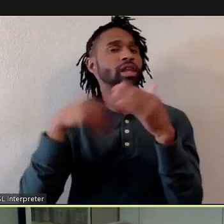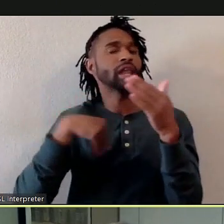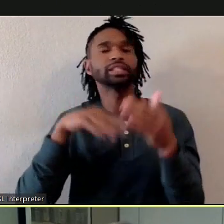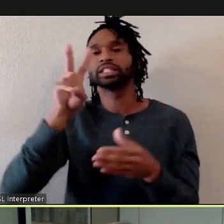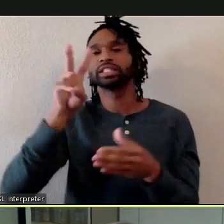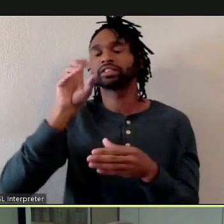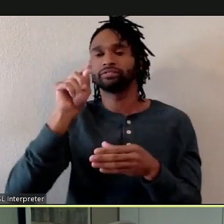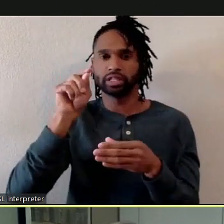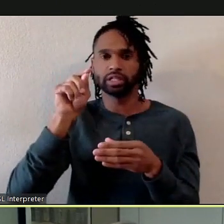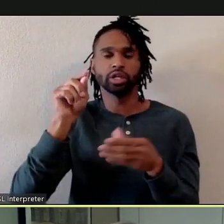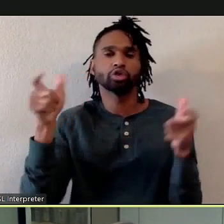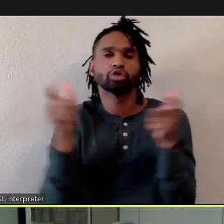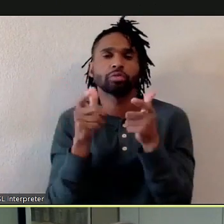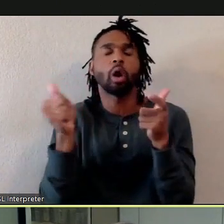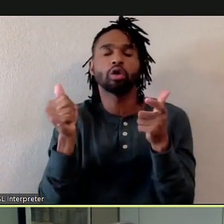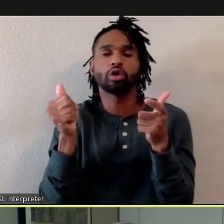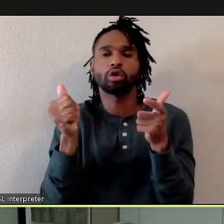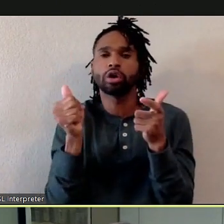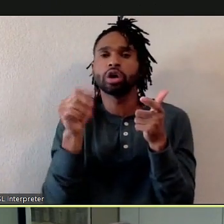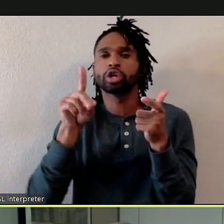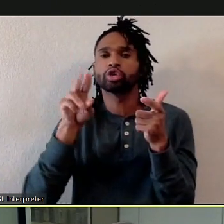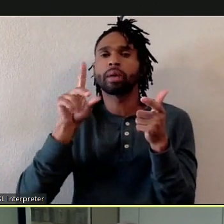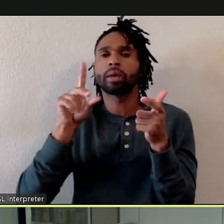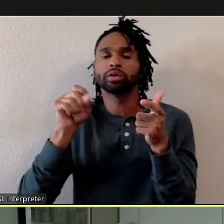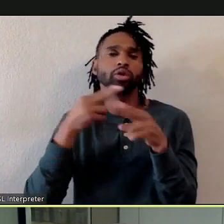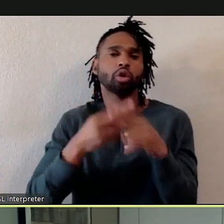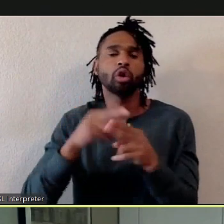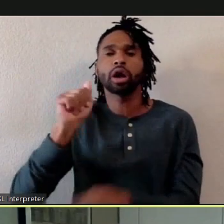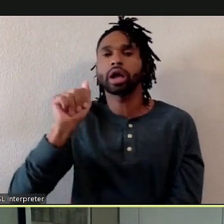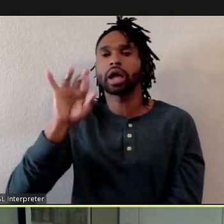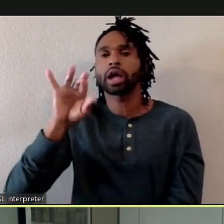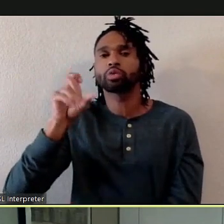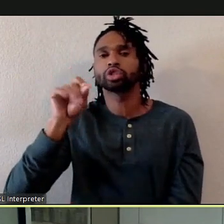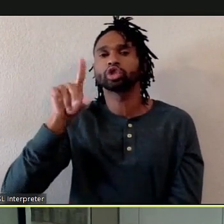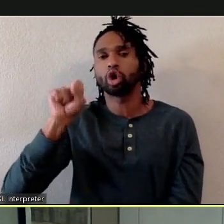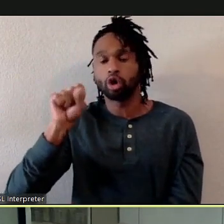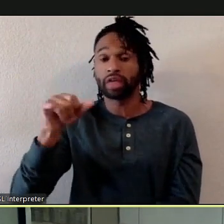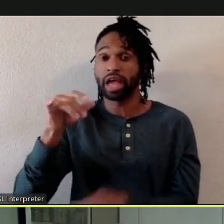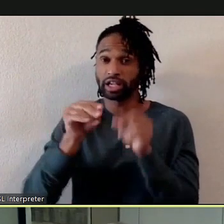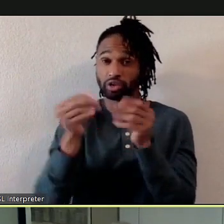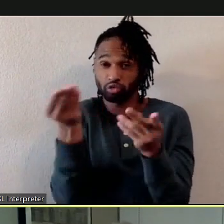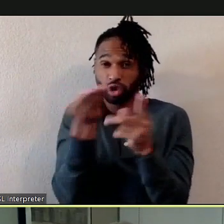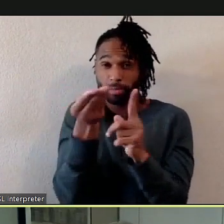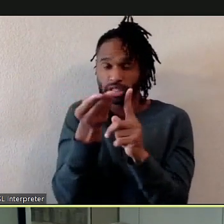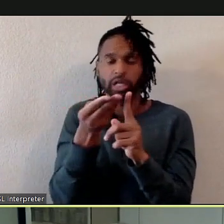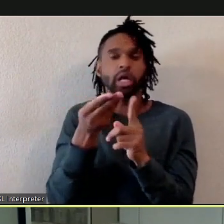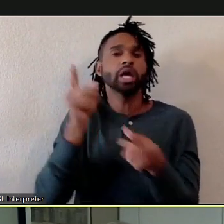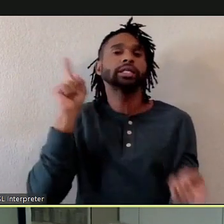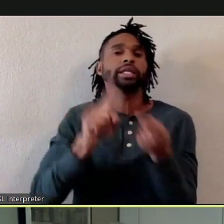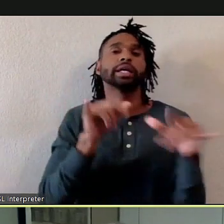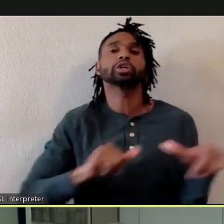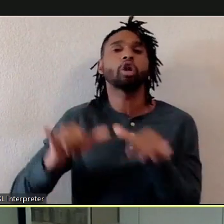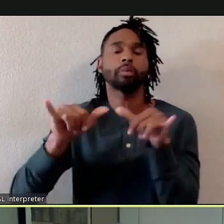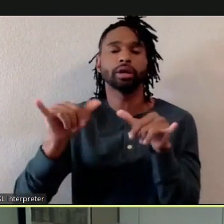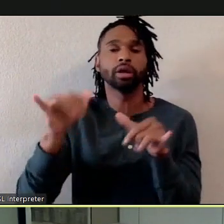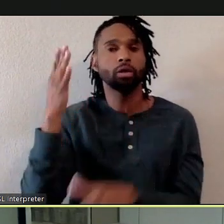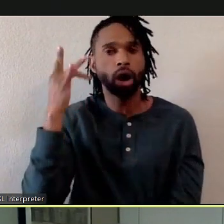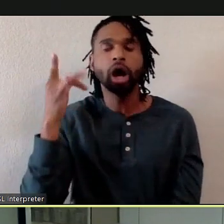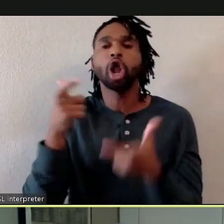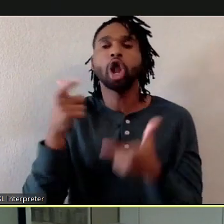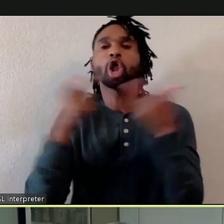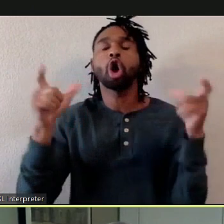smaller respiratory droplets that we often call aerosols. That aerosol transmission, though less common, is why larger gatherings